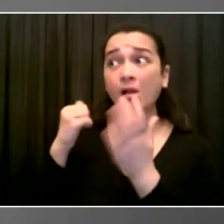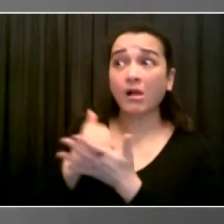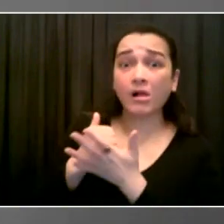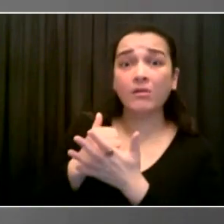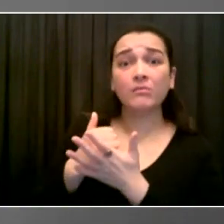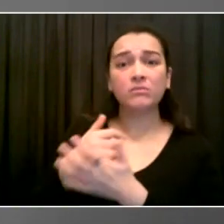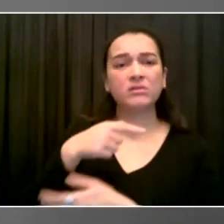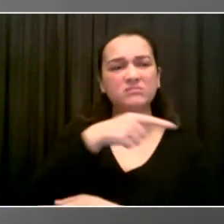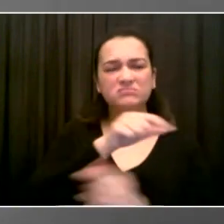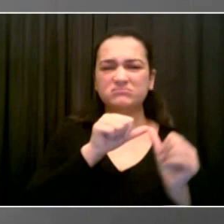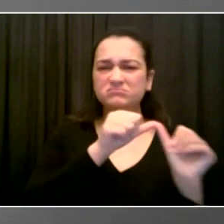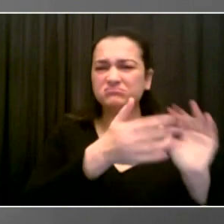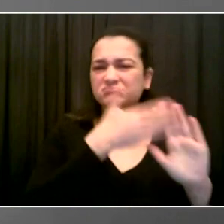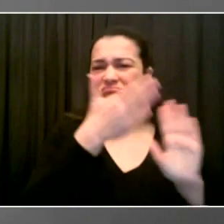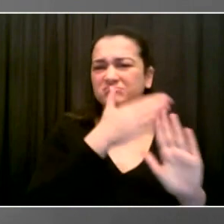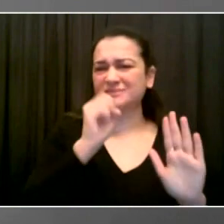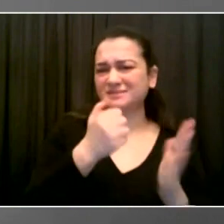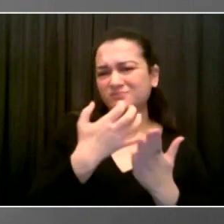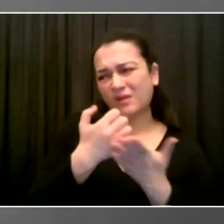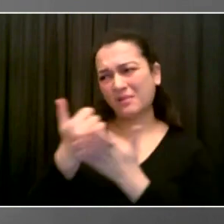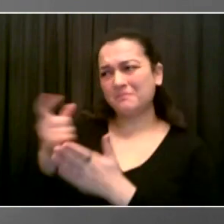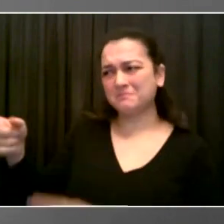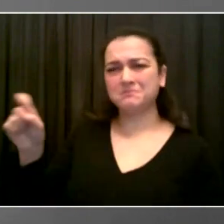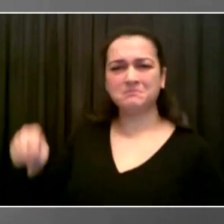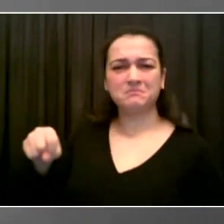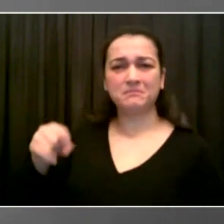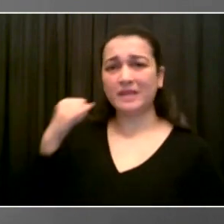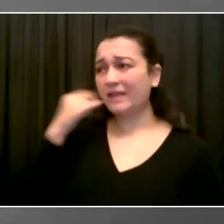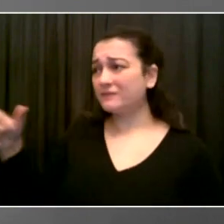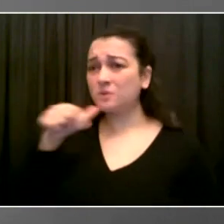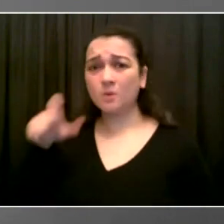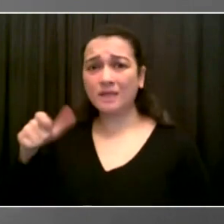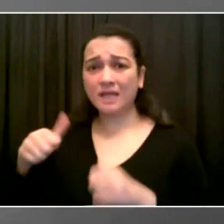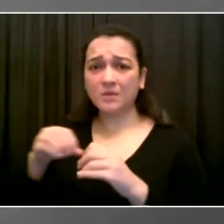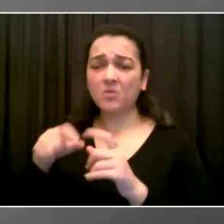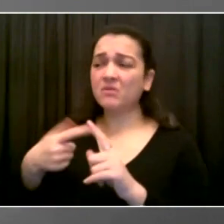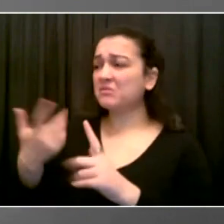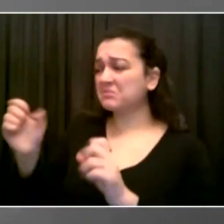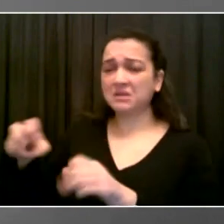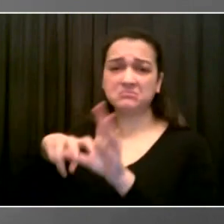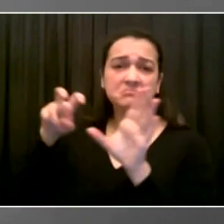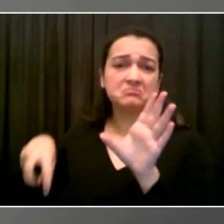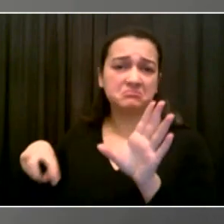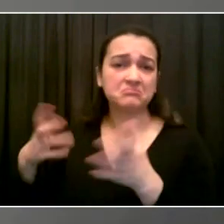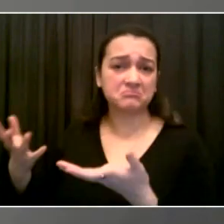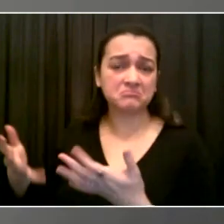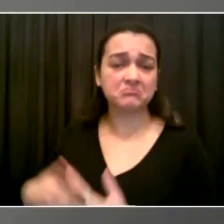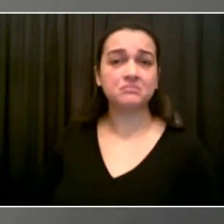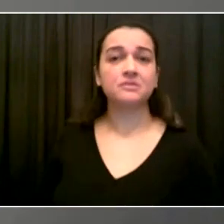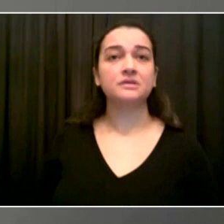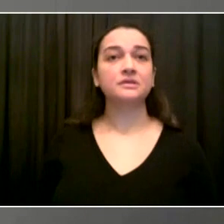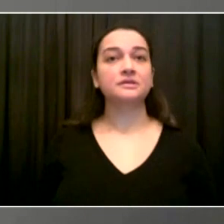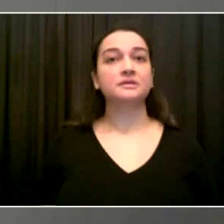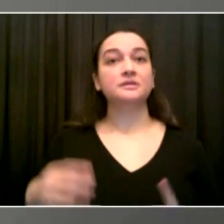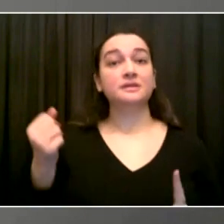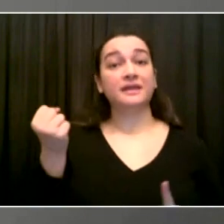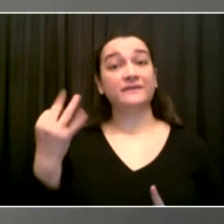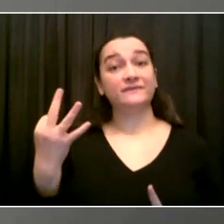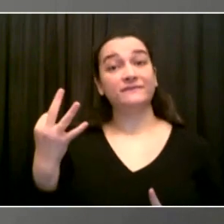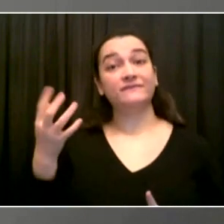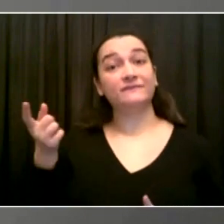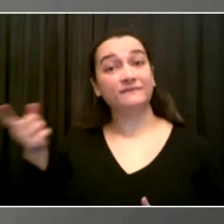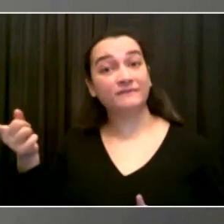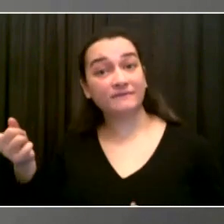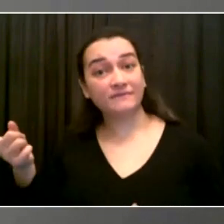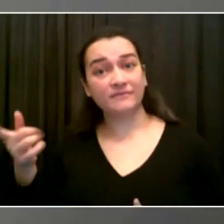to completely, move beyond people with long COVID symptoms, we'll want to focus on the things